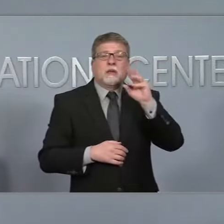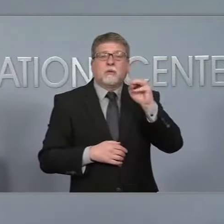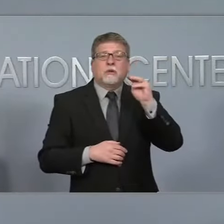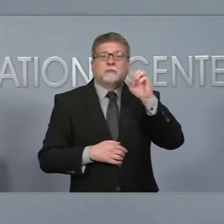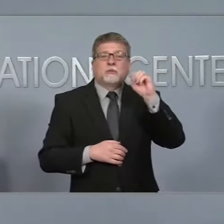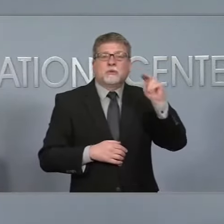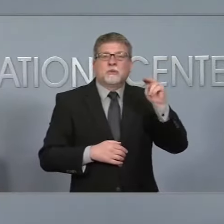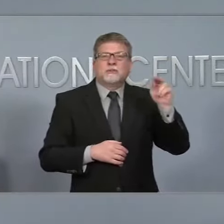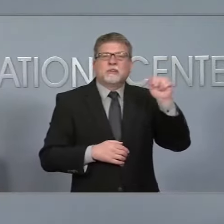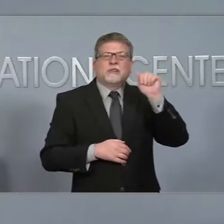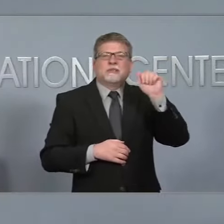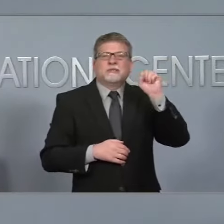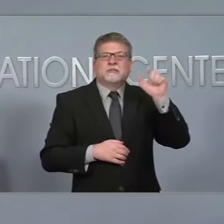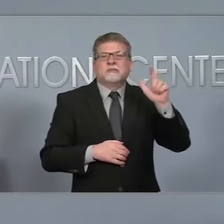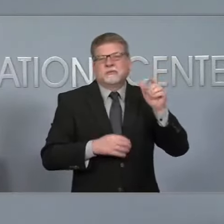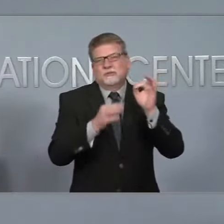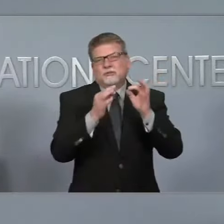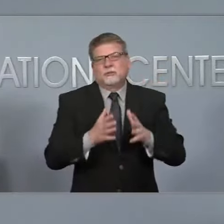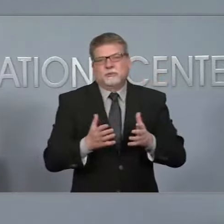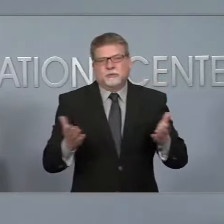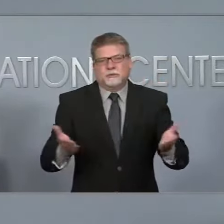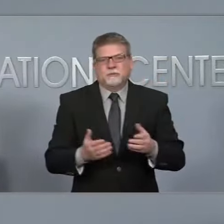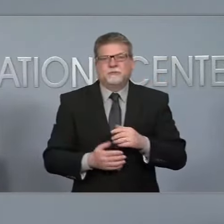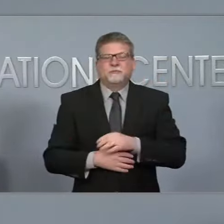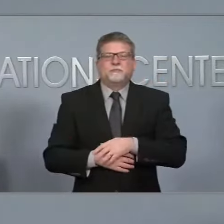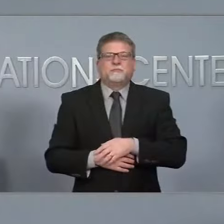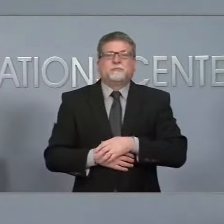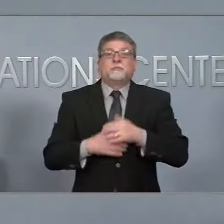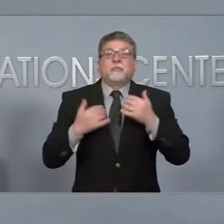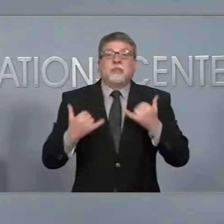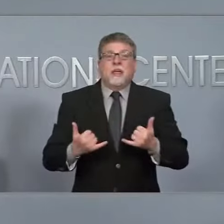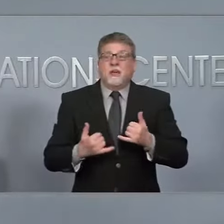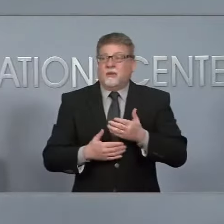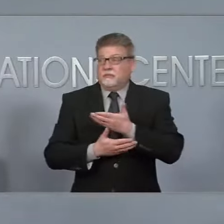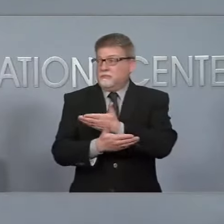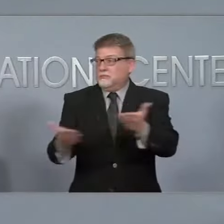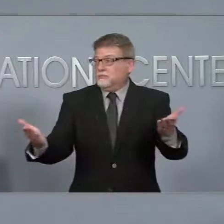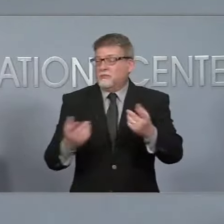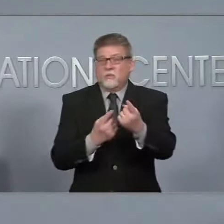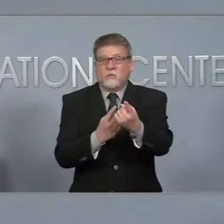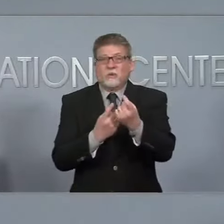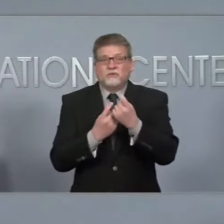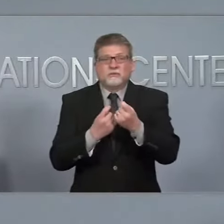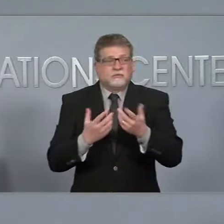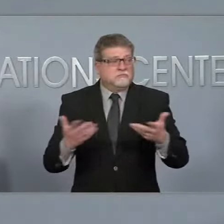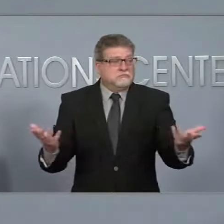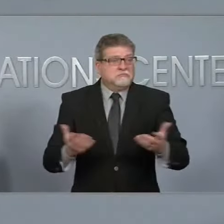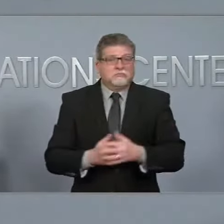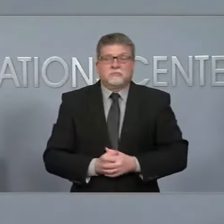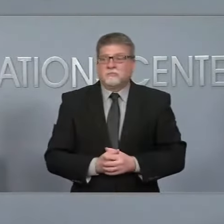sign language interpreter. We'll now take questions from the media.